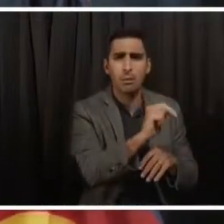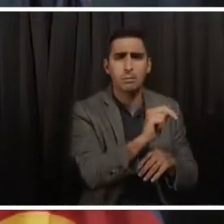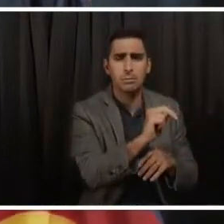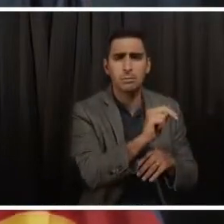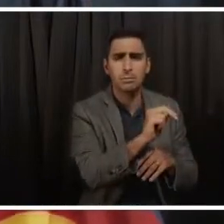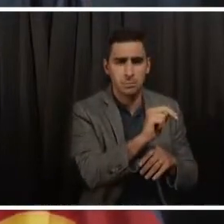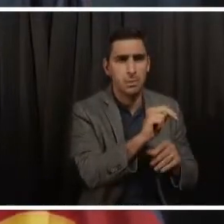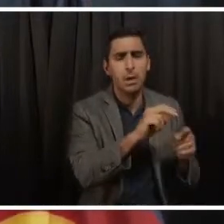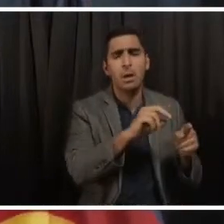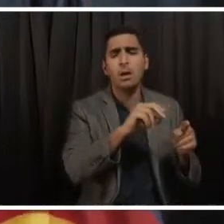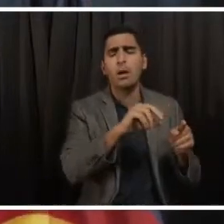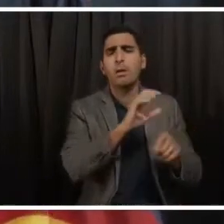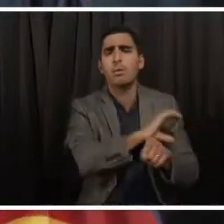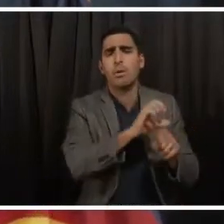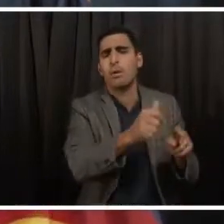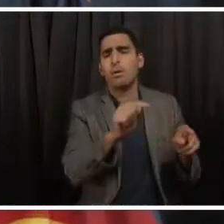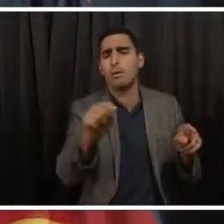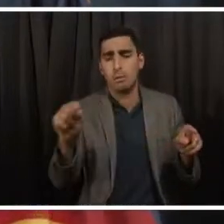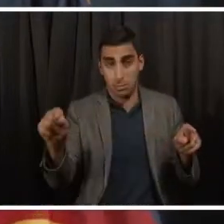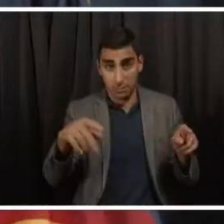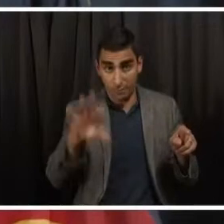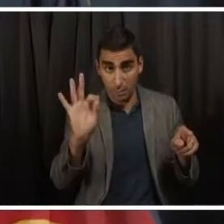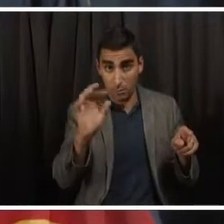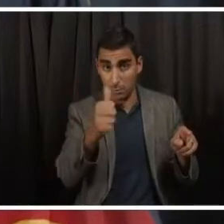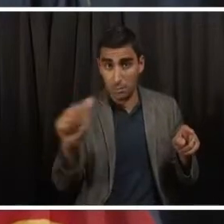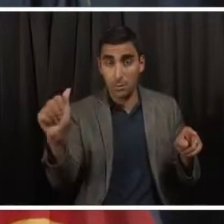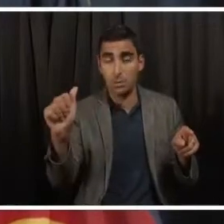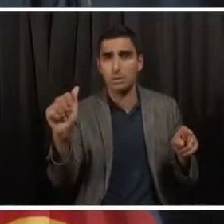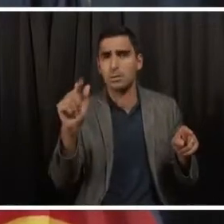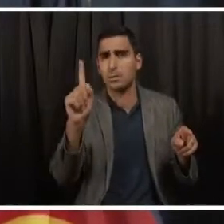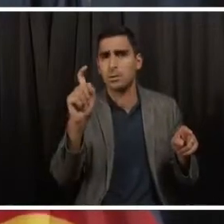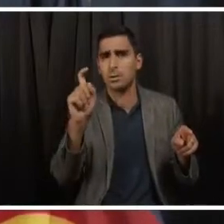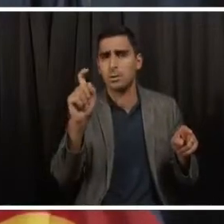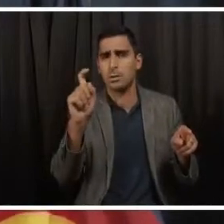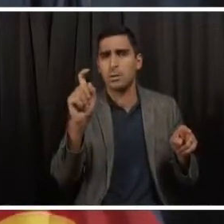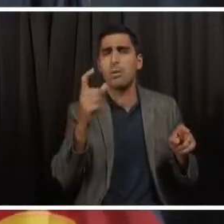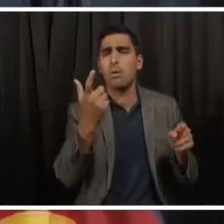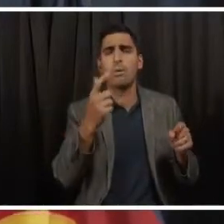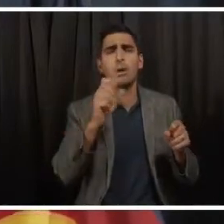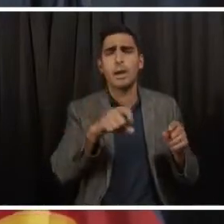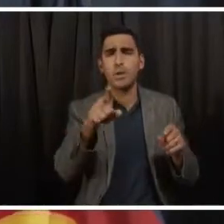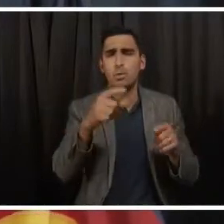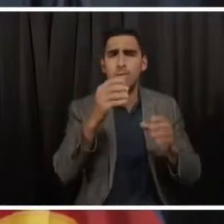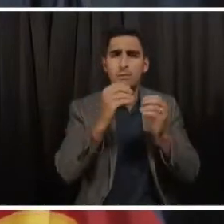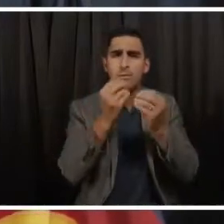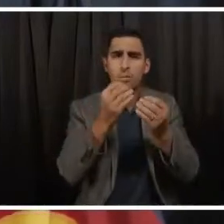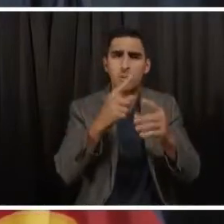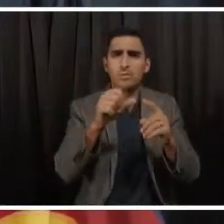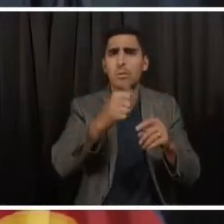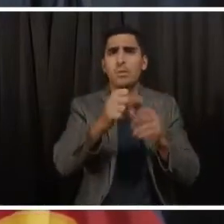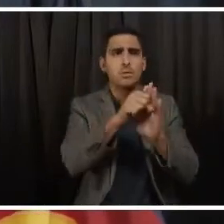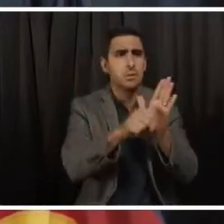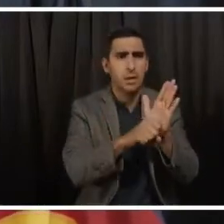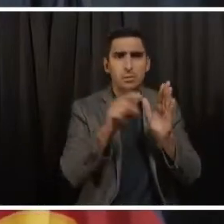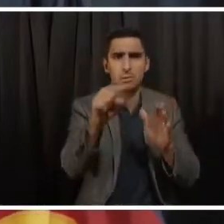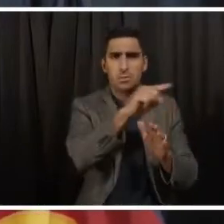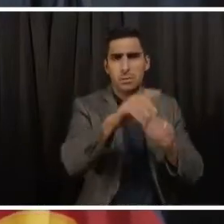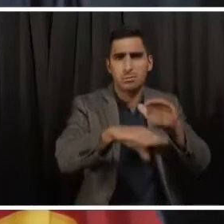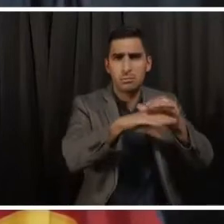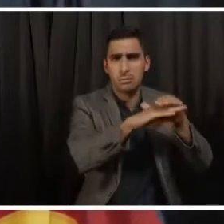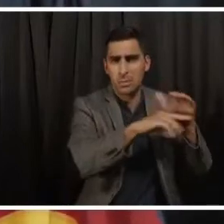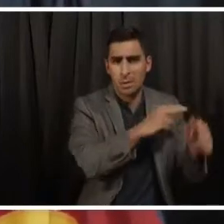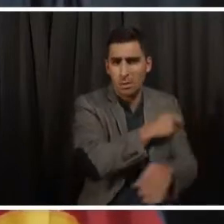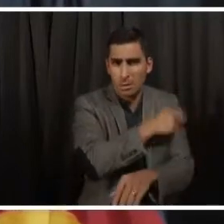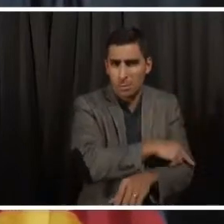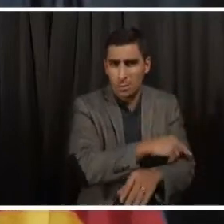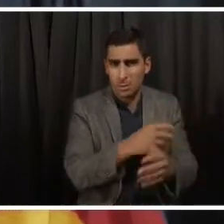secondarily, can you provide an update on the state's efforts to build out the hospital capacity? Are we still on track to have those 500 beds, I think, by December